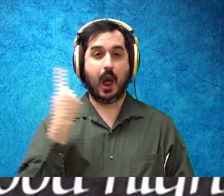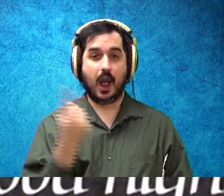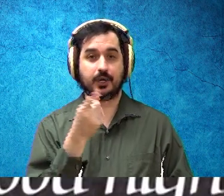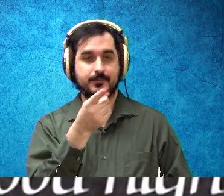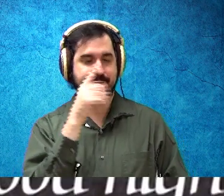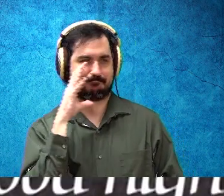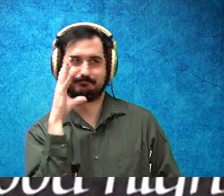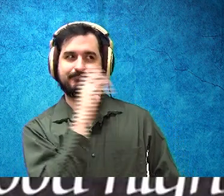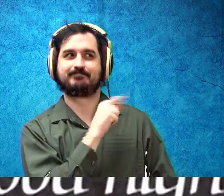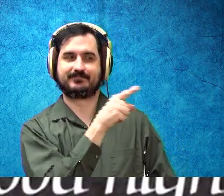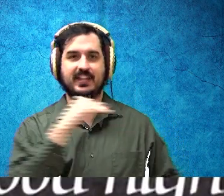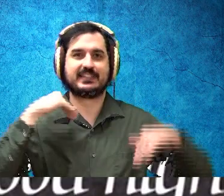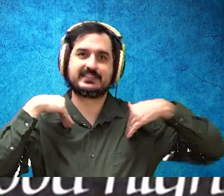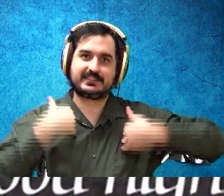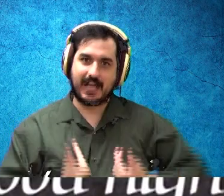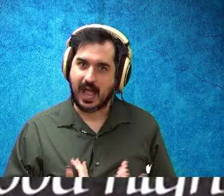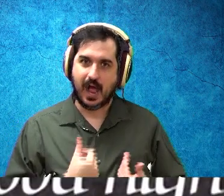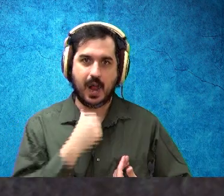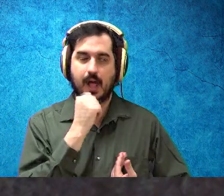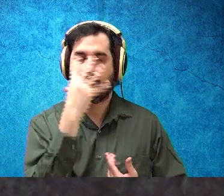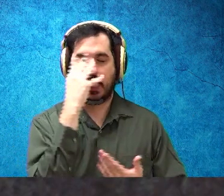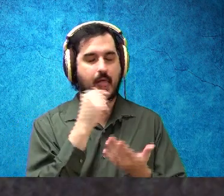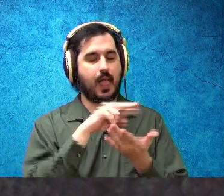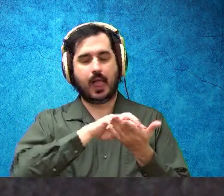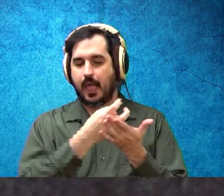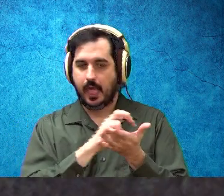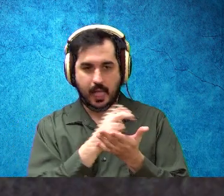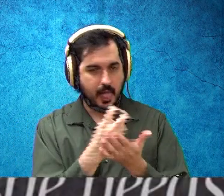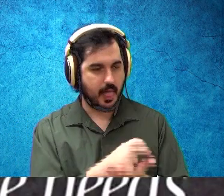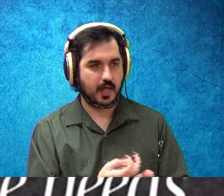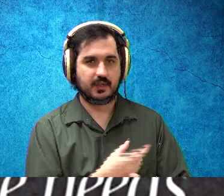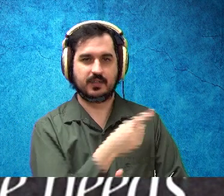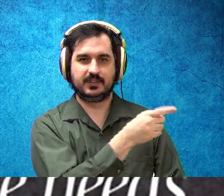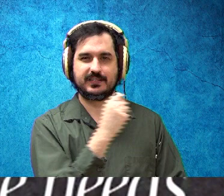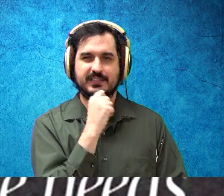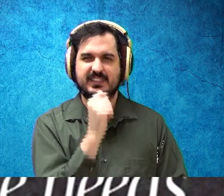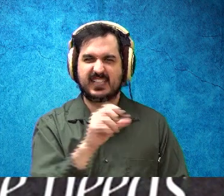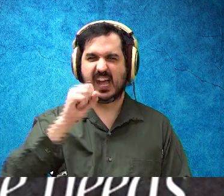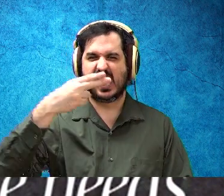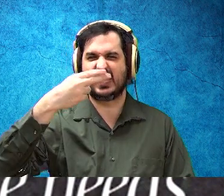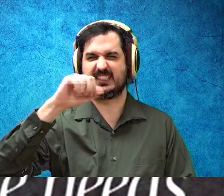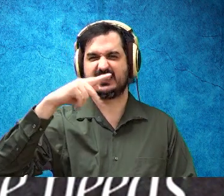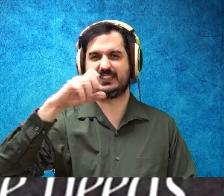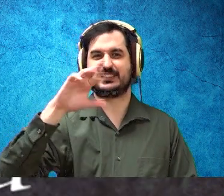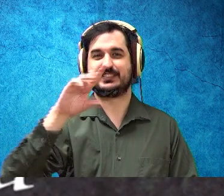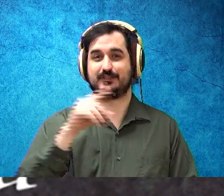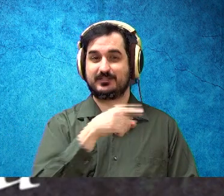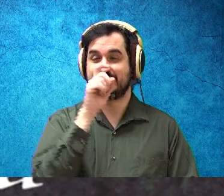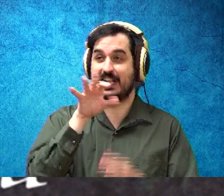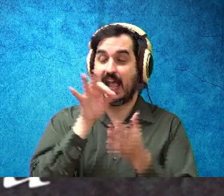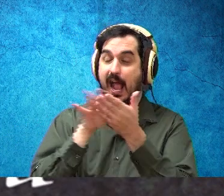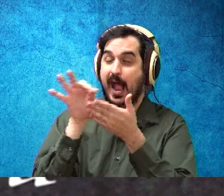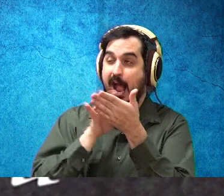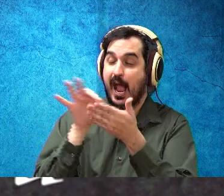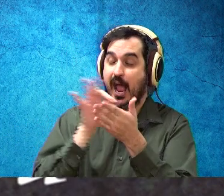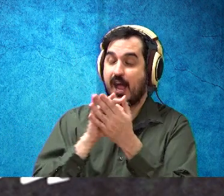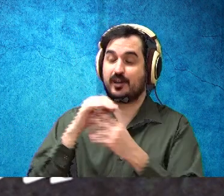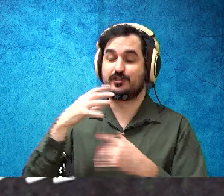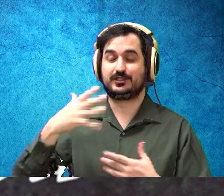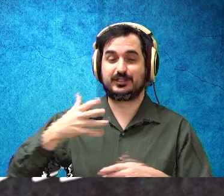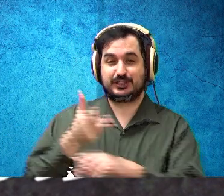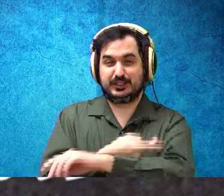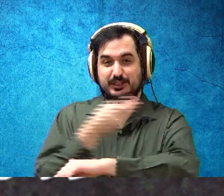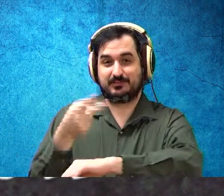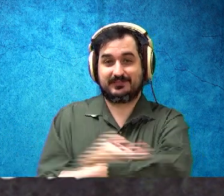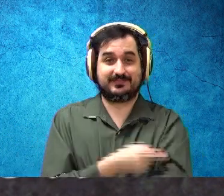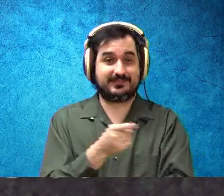tired, didn't get a good night's sleep. Jasmine's not a shepherd, but you think she needs to count sheep. She didn't tell you she was sleepy.